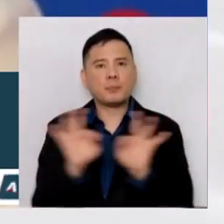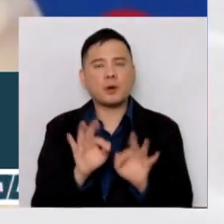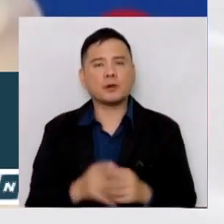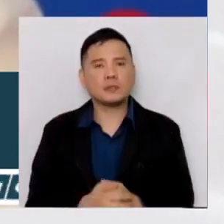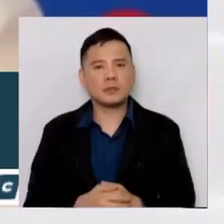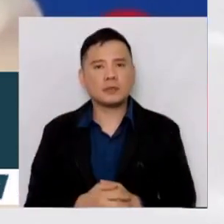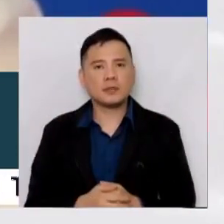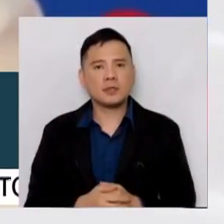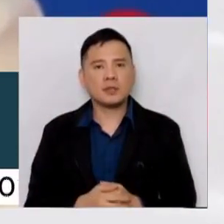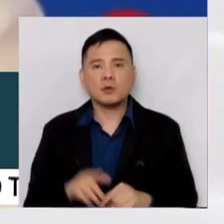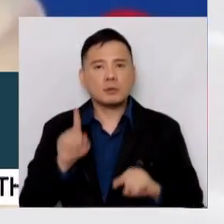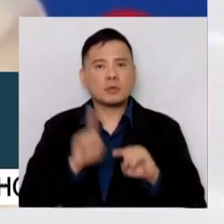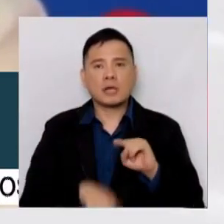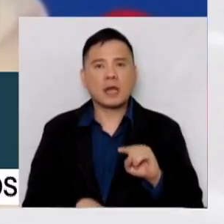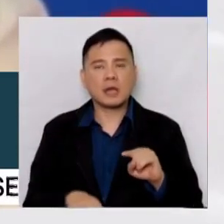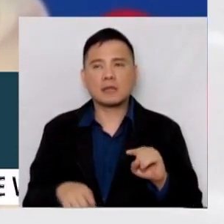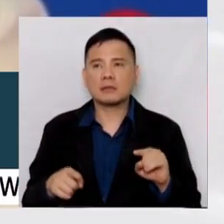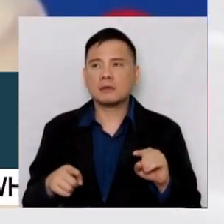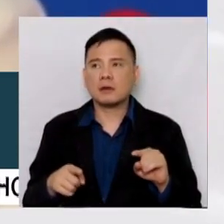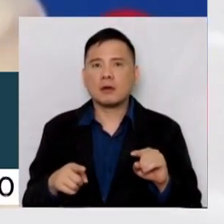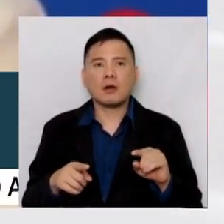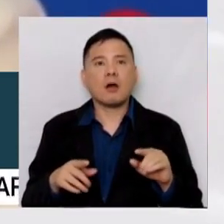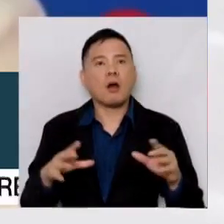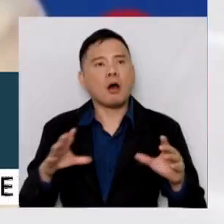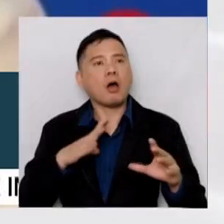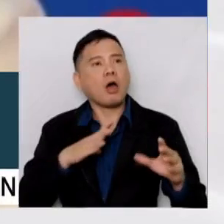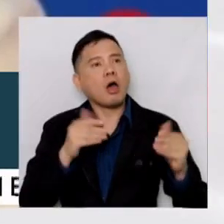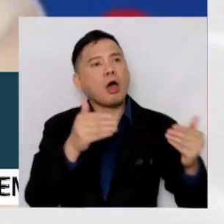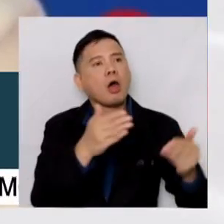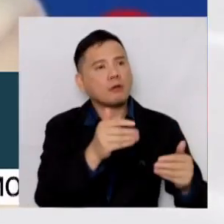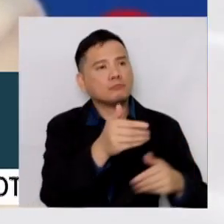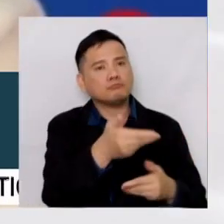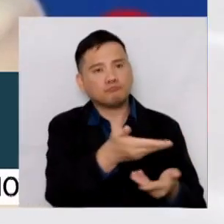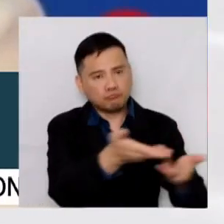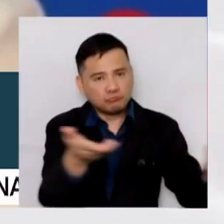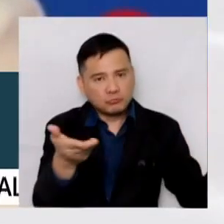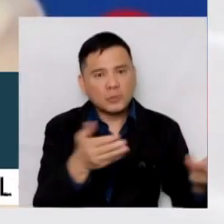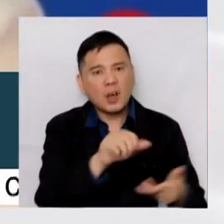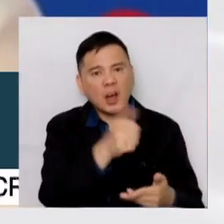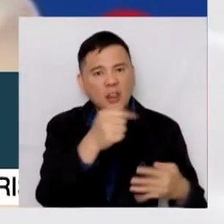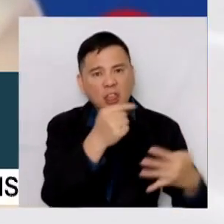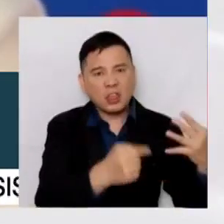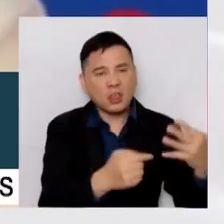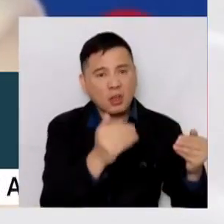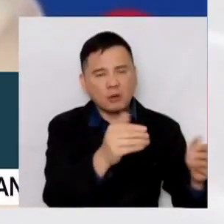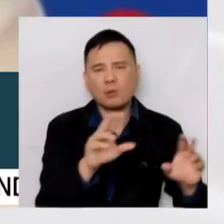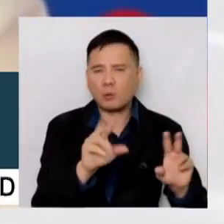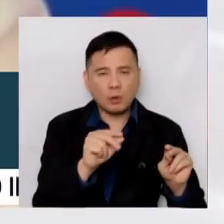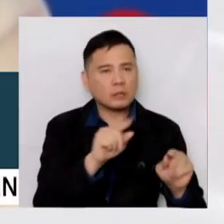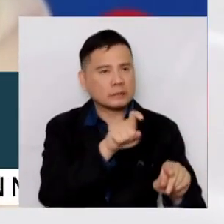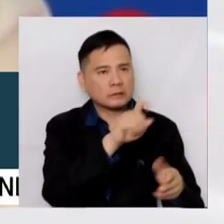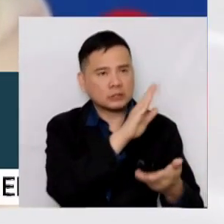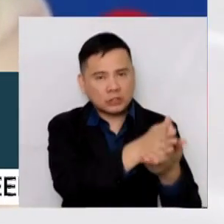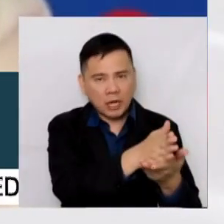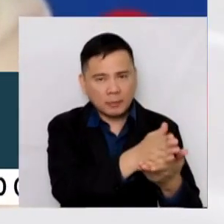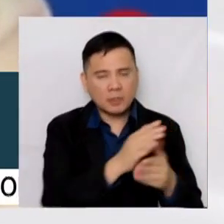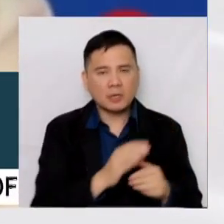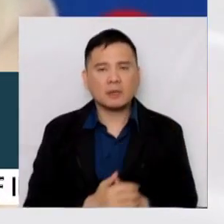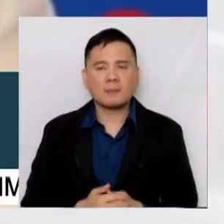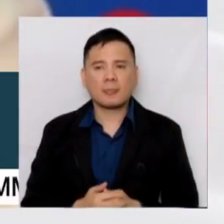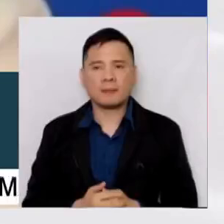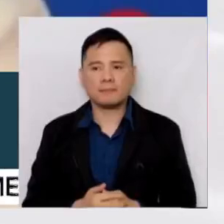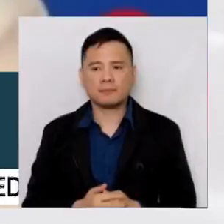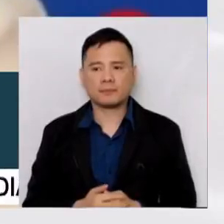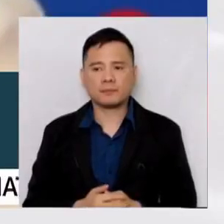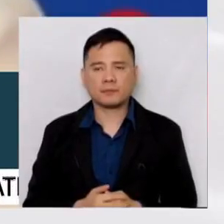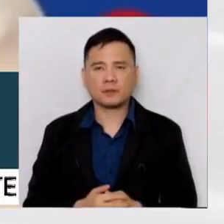set up the lines. For example, we would encourage a lot of microgrids where they could actually, so that they can, they can